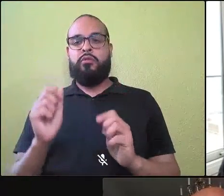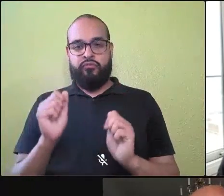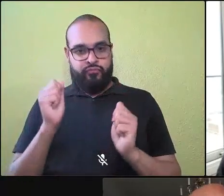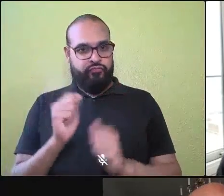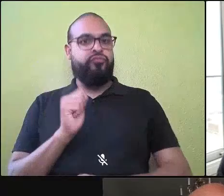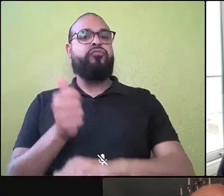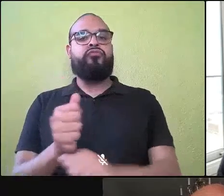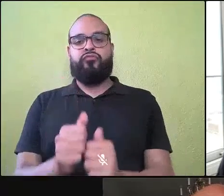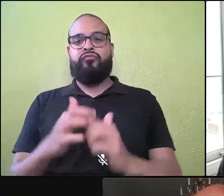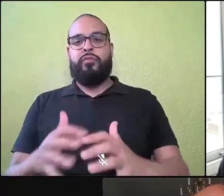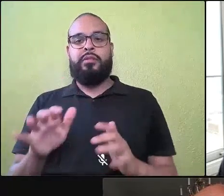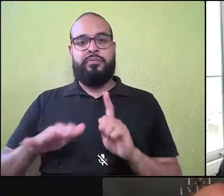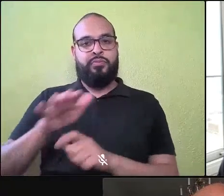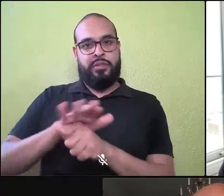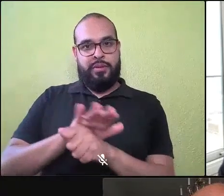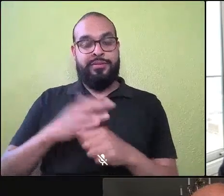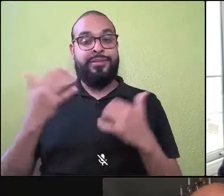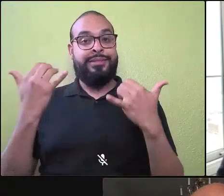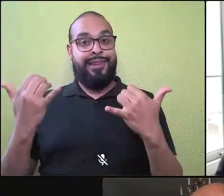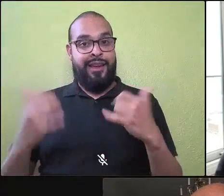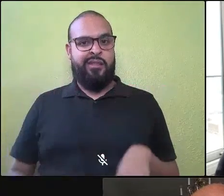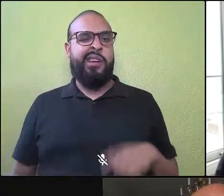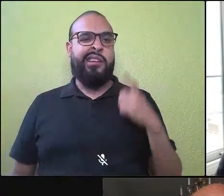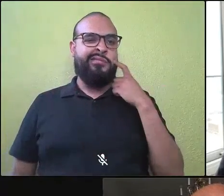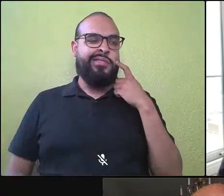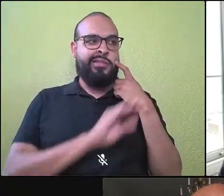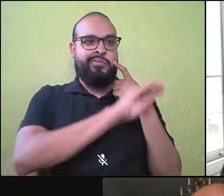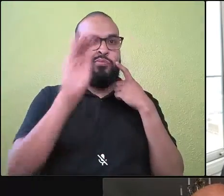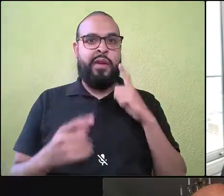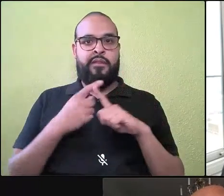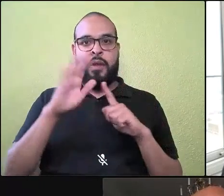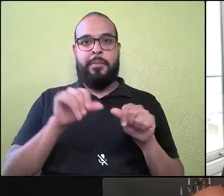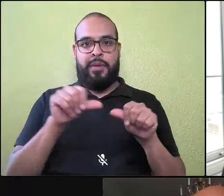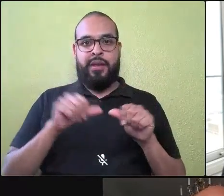And I am now based in Atlanta, moved from the Bay 6 months ago.